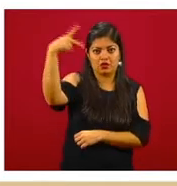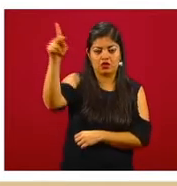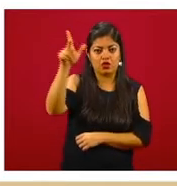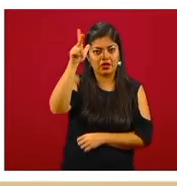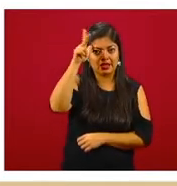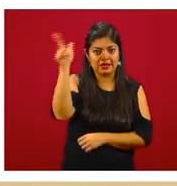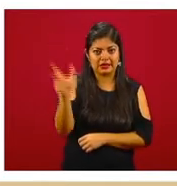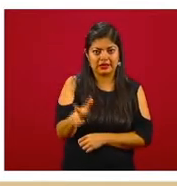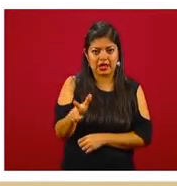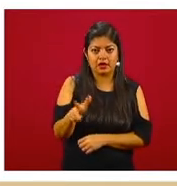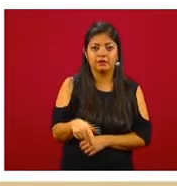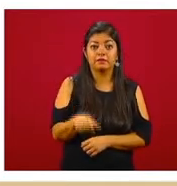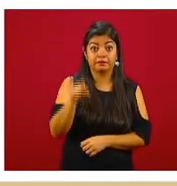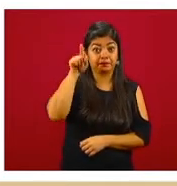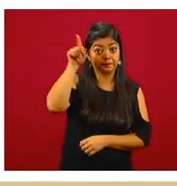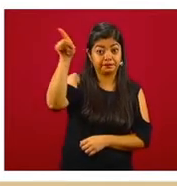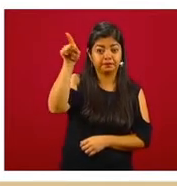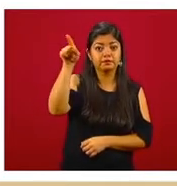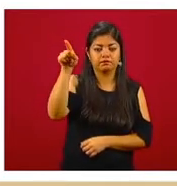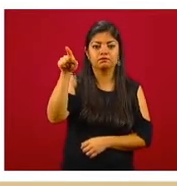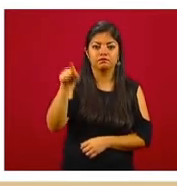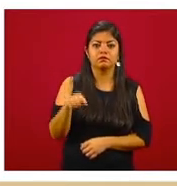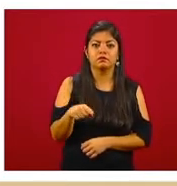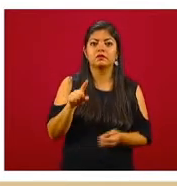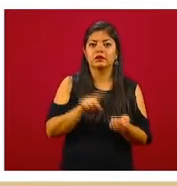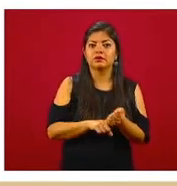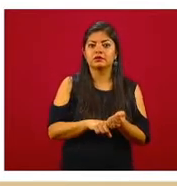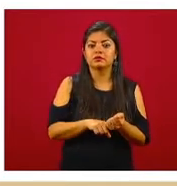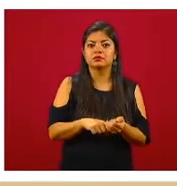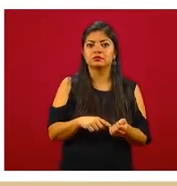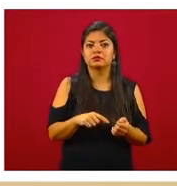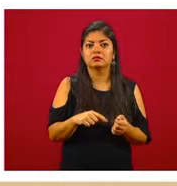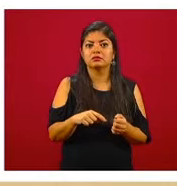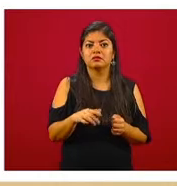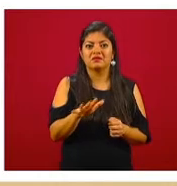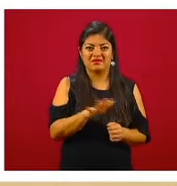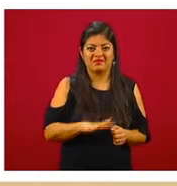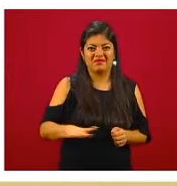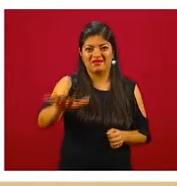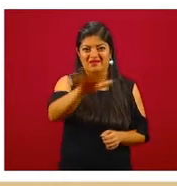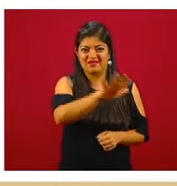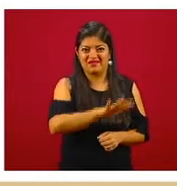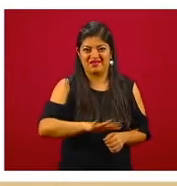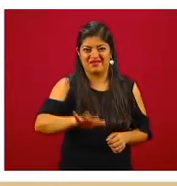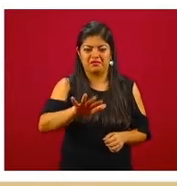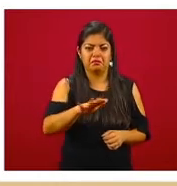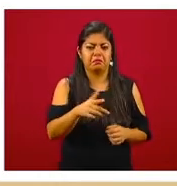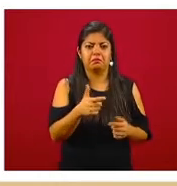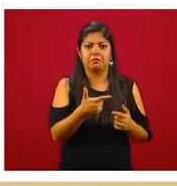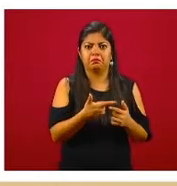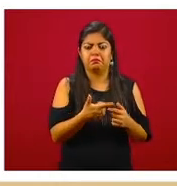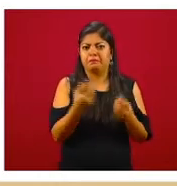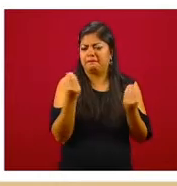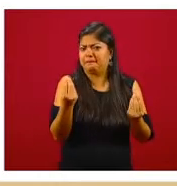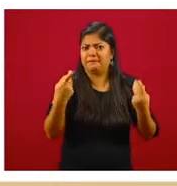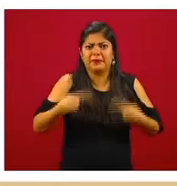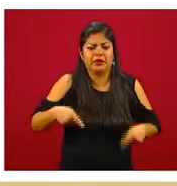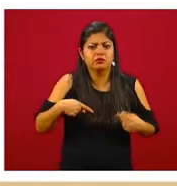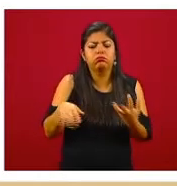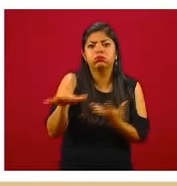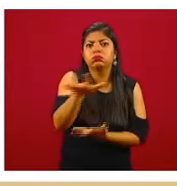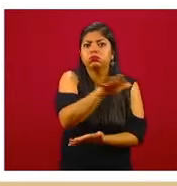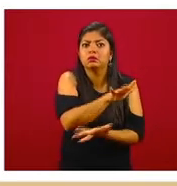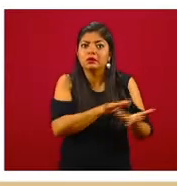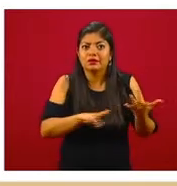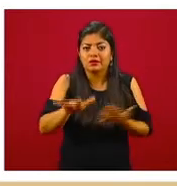very clear example. This hubo is Hidalgo un as an momento en donde example. la movilidad en el espacio público era At excesiva, Hidalgo, era we had a demasiada. moment Y